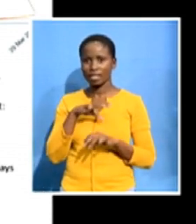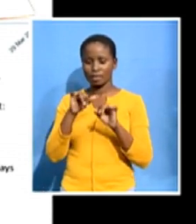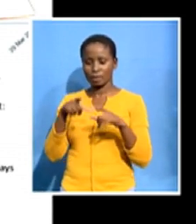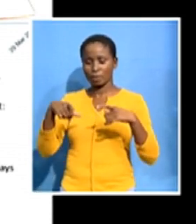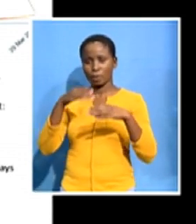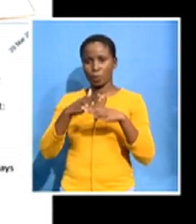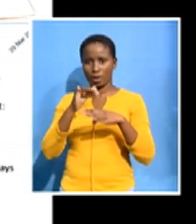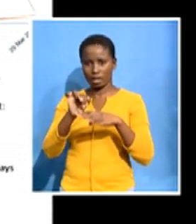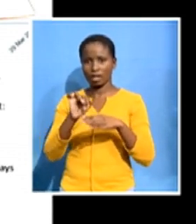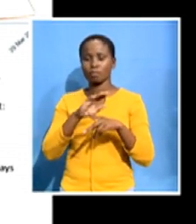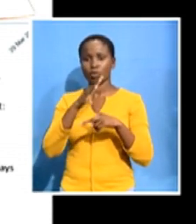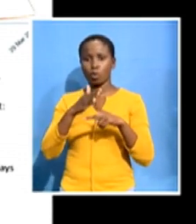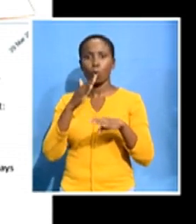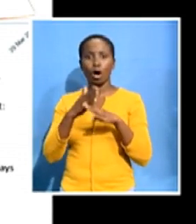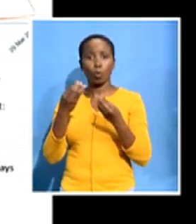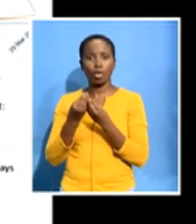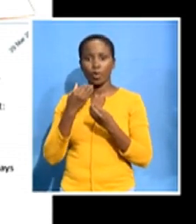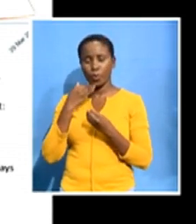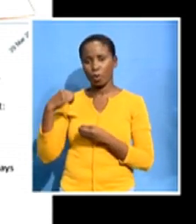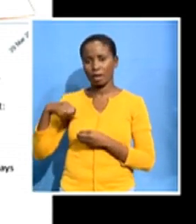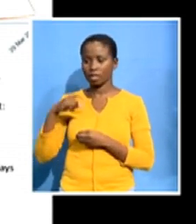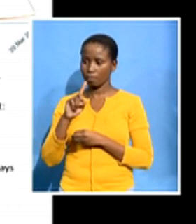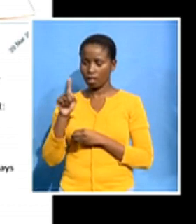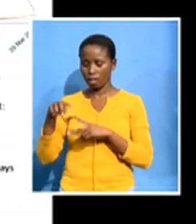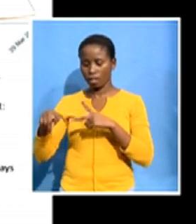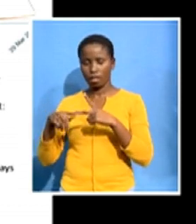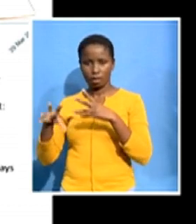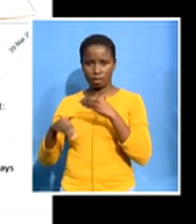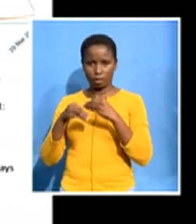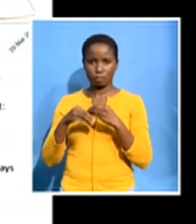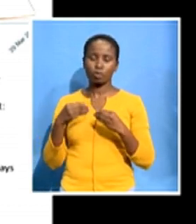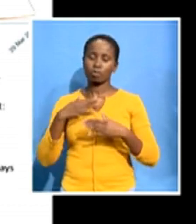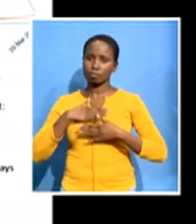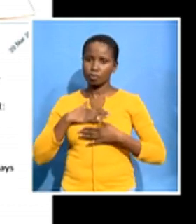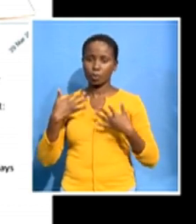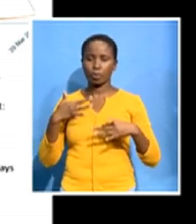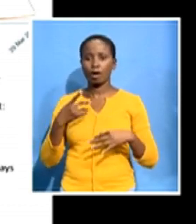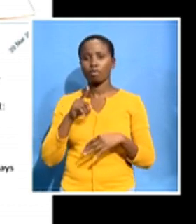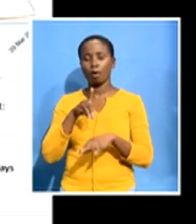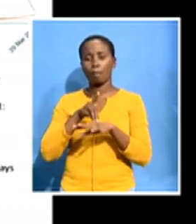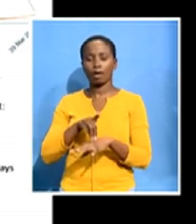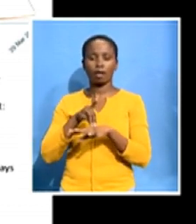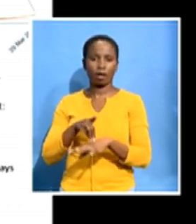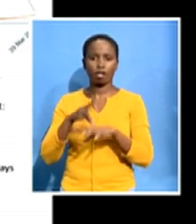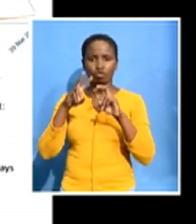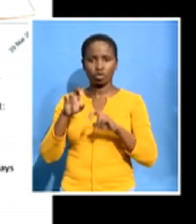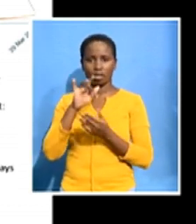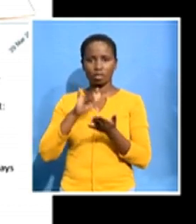municipalities. And we're eternally grateful for the Medical Research Council for this very innovative system. So in